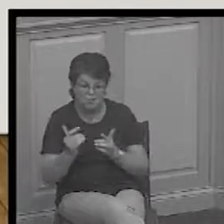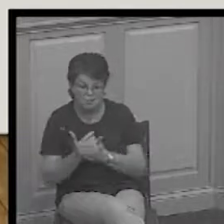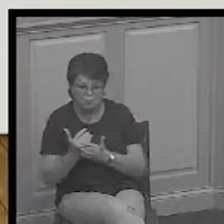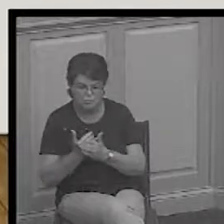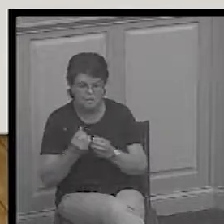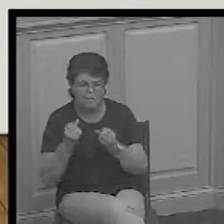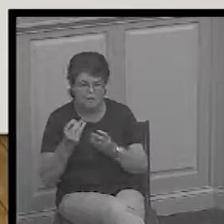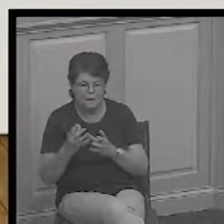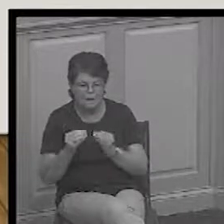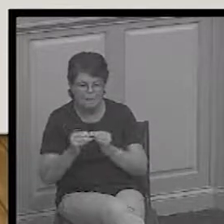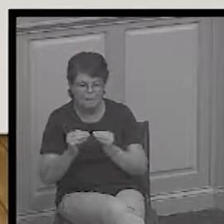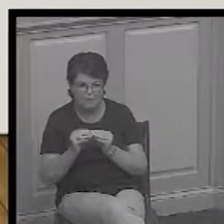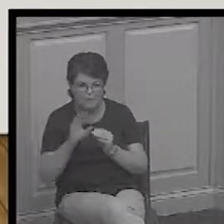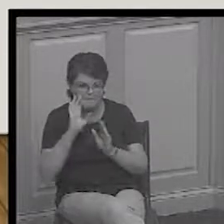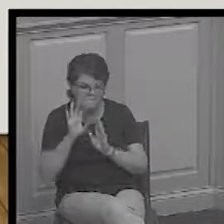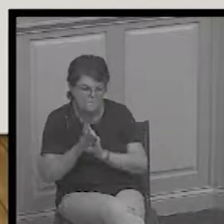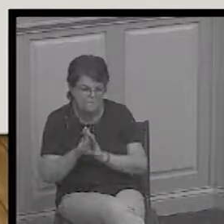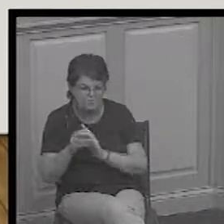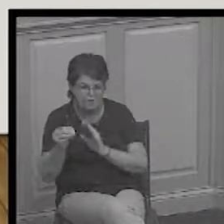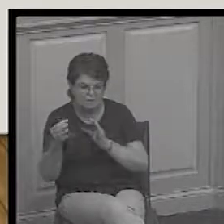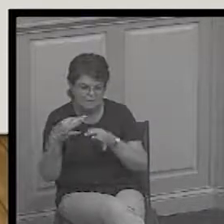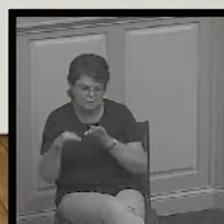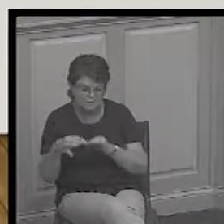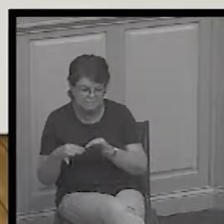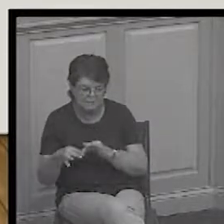more pictures, descriptions,